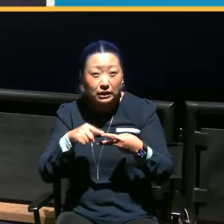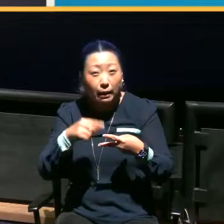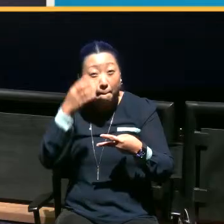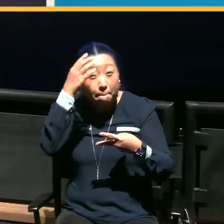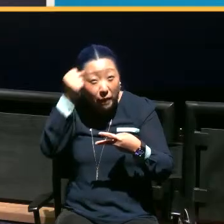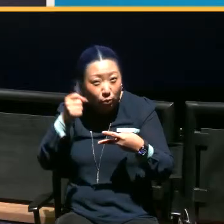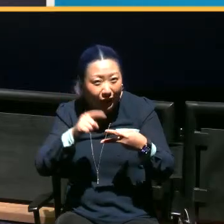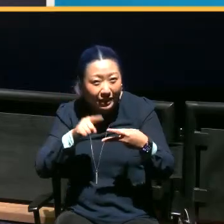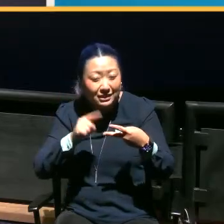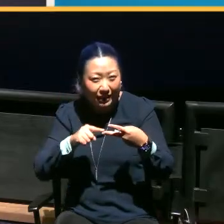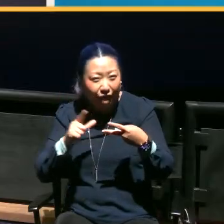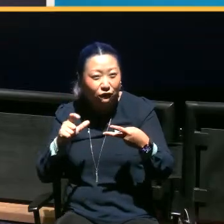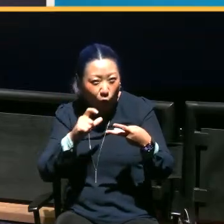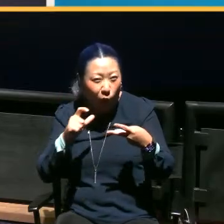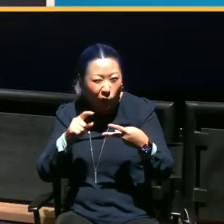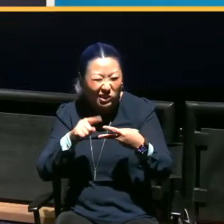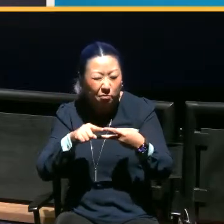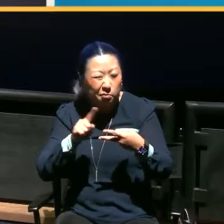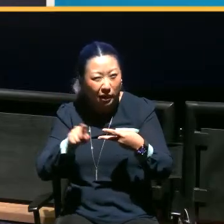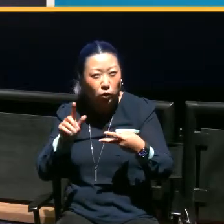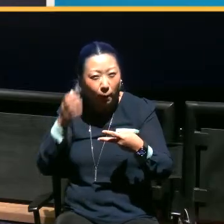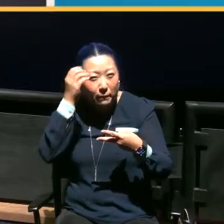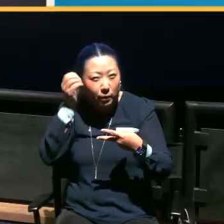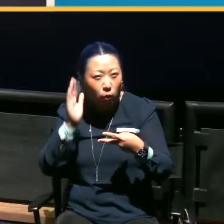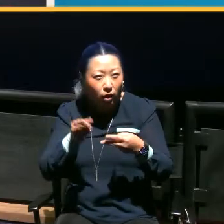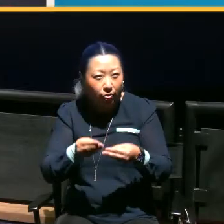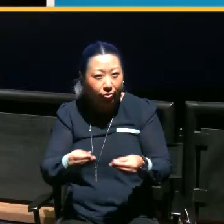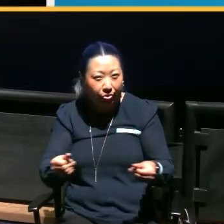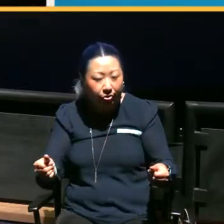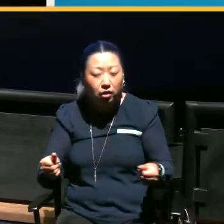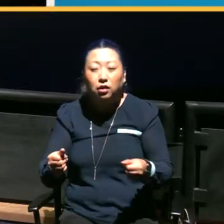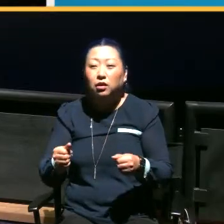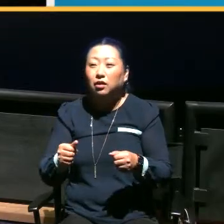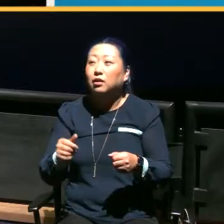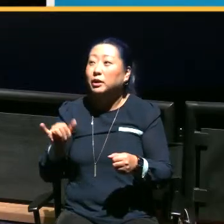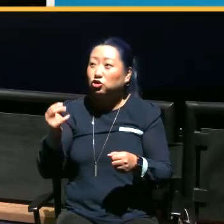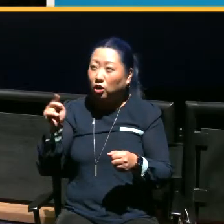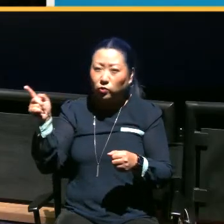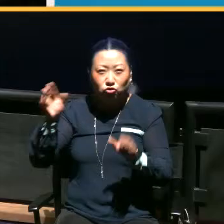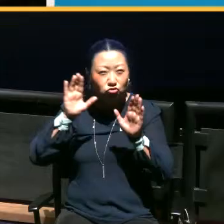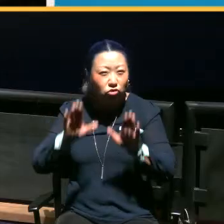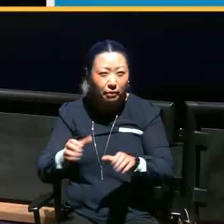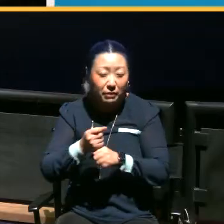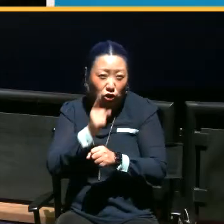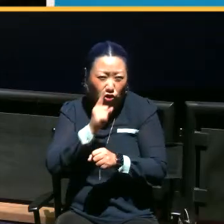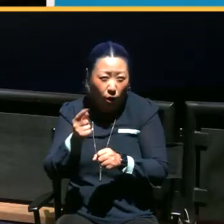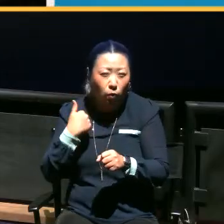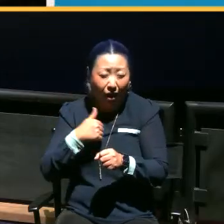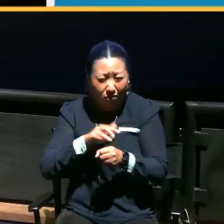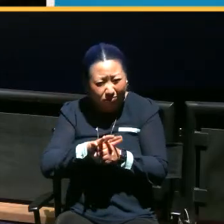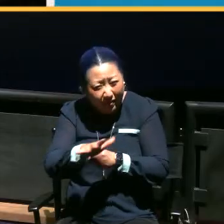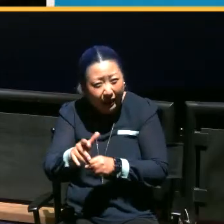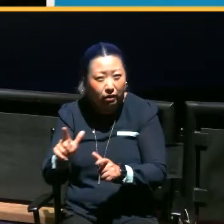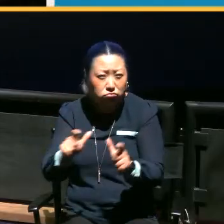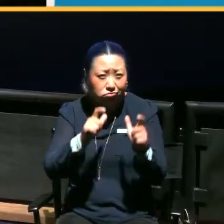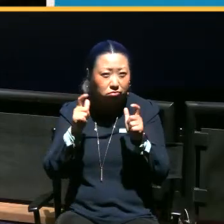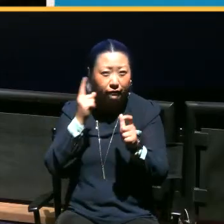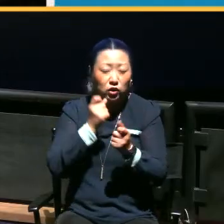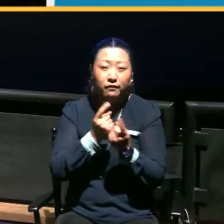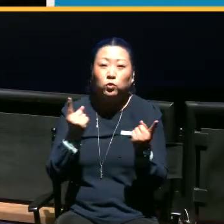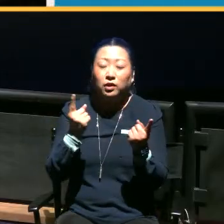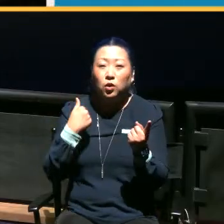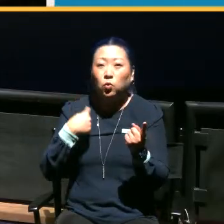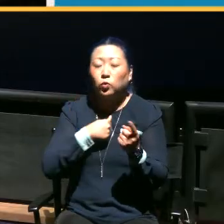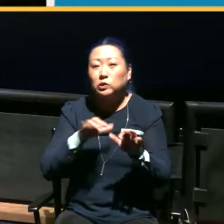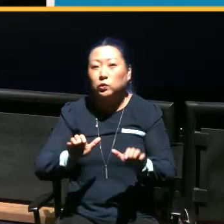fade, right? So, and John was great about making sure that everyone, there's plenty of pictures of everybody, and we tried to do the